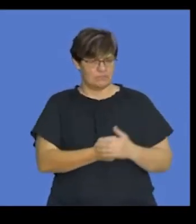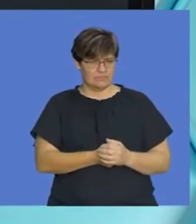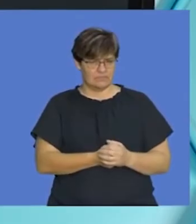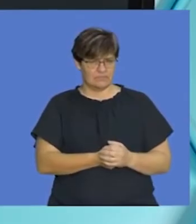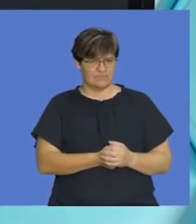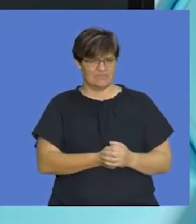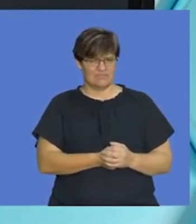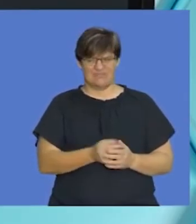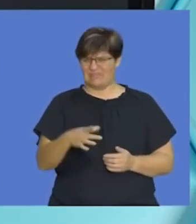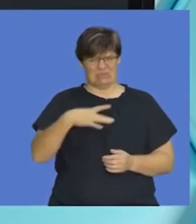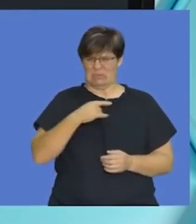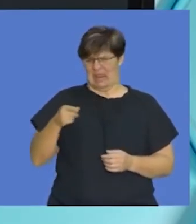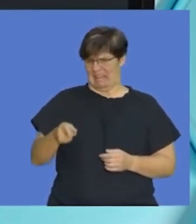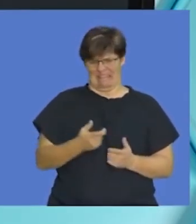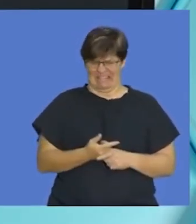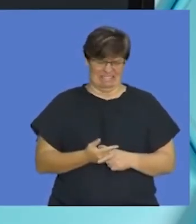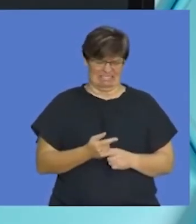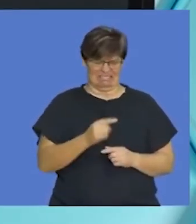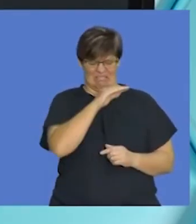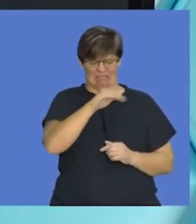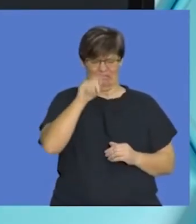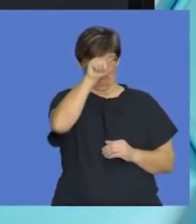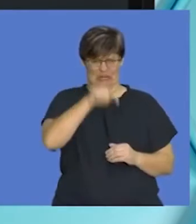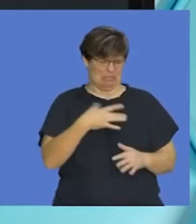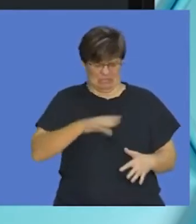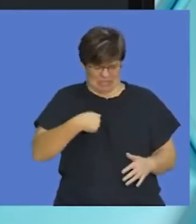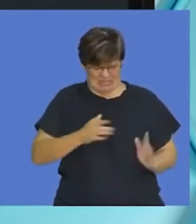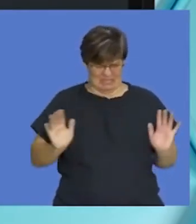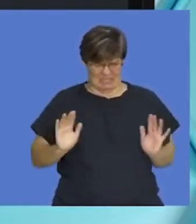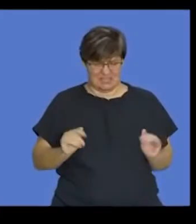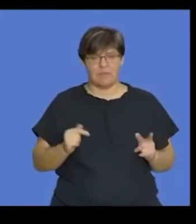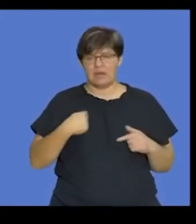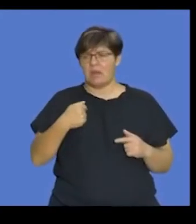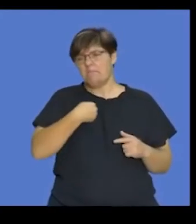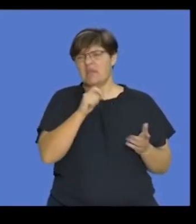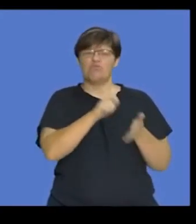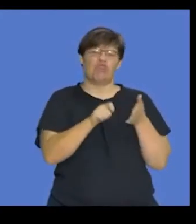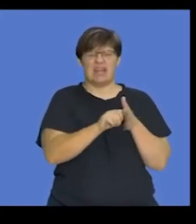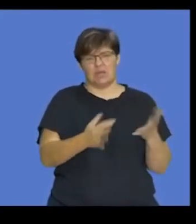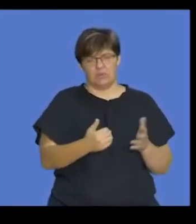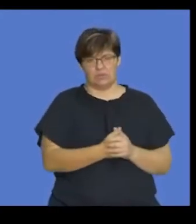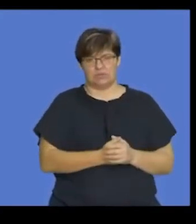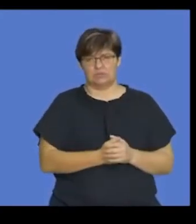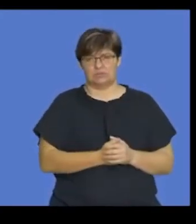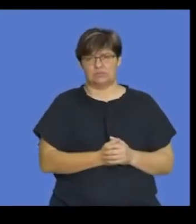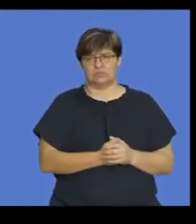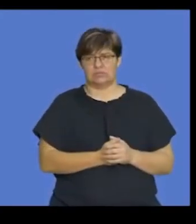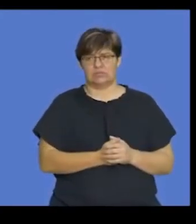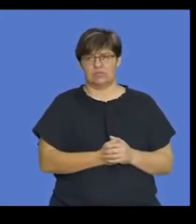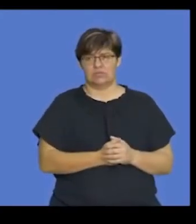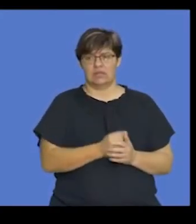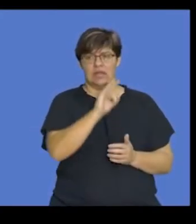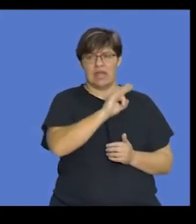of joke it a bit. I don't like using the fraction. I just don't. So I often will write it